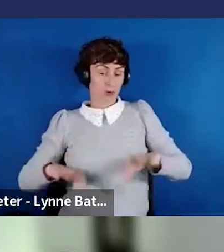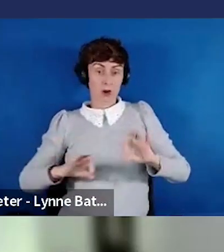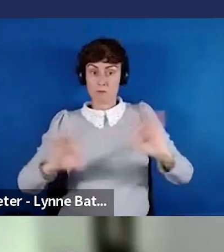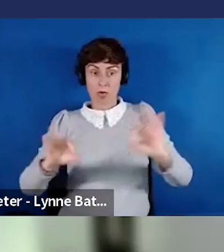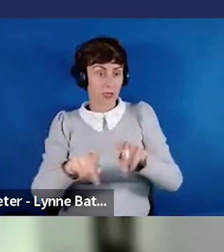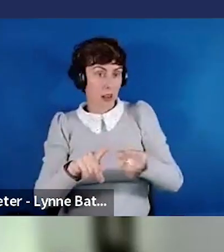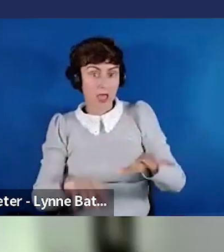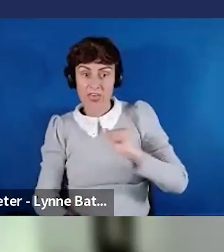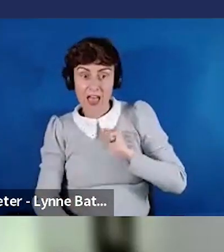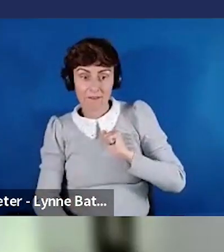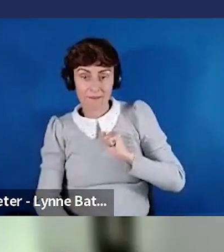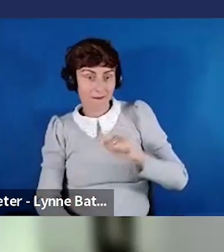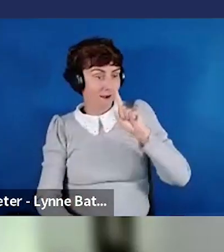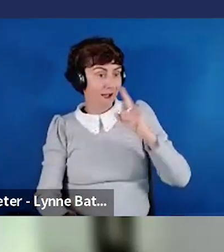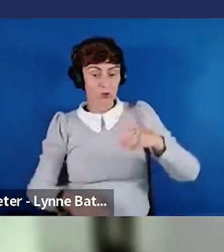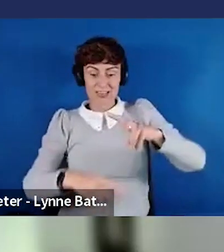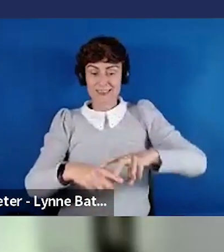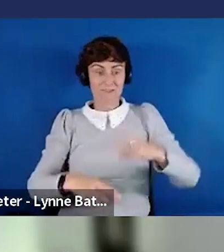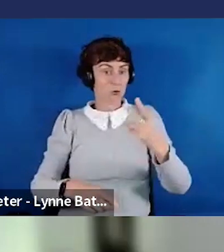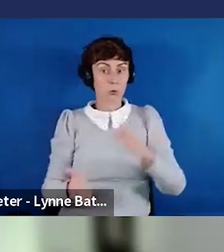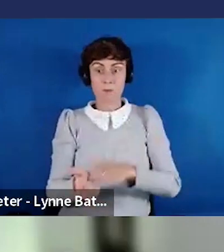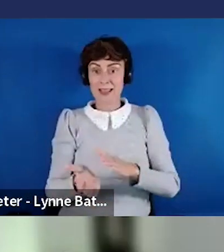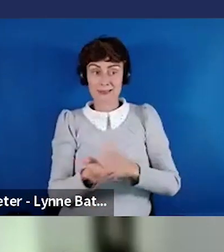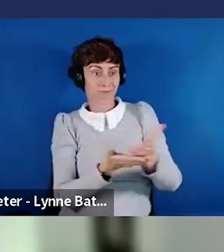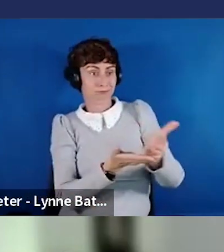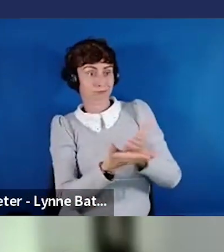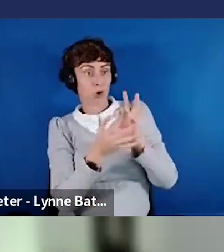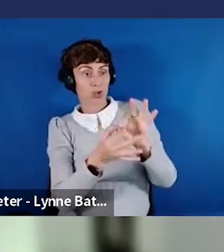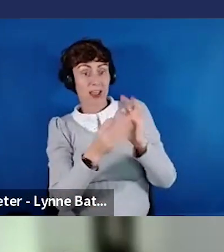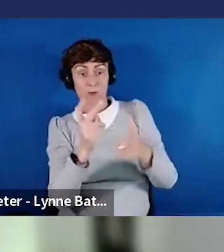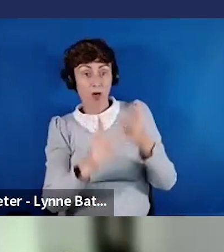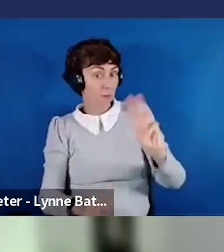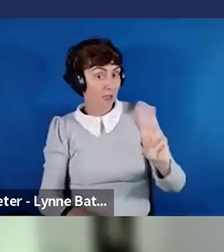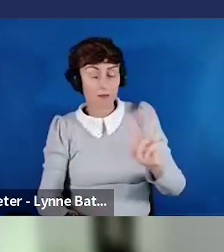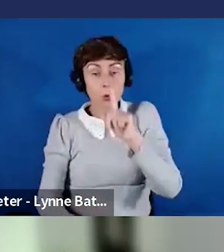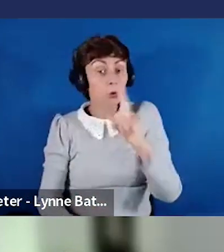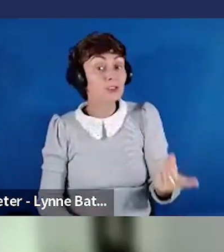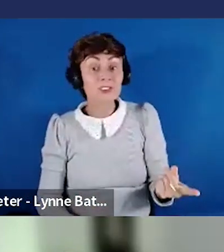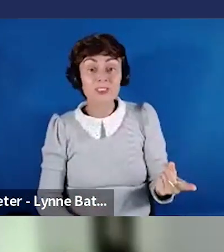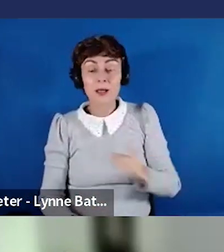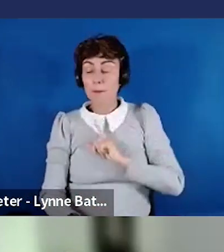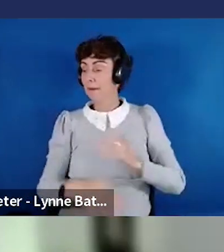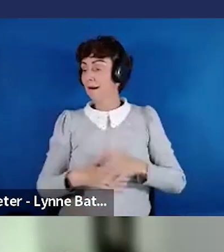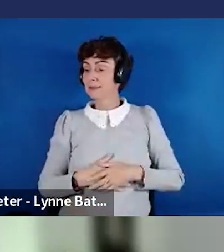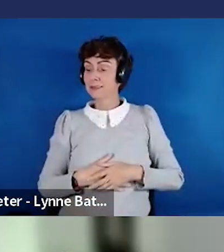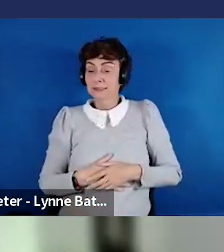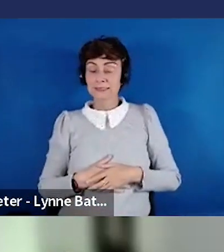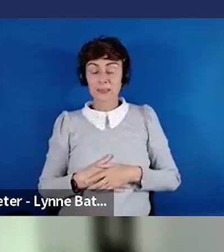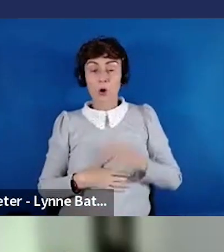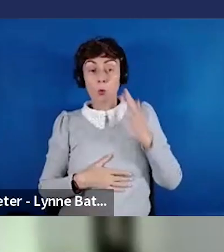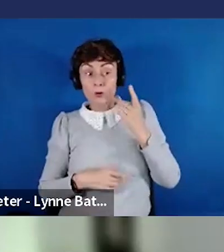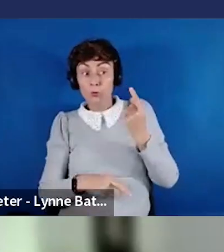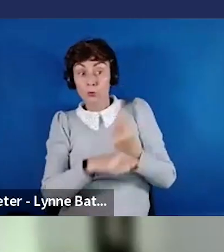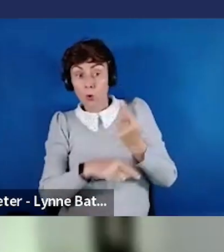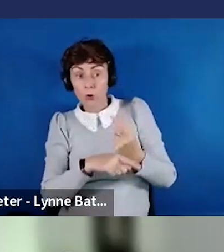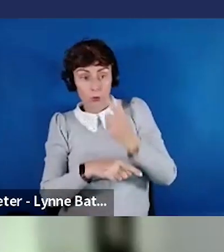Just where I could even just sit for 2 minutes and say hi to another parent, and just to connect, because, when you speak to that, you can relate because you've